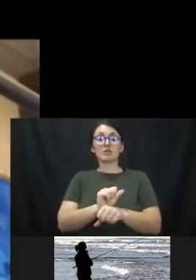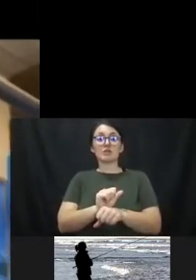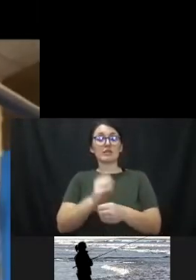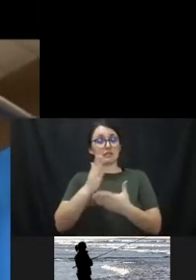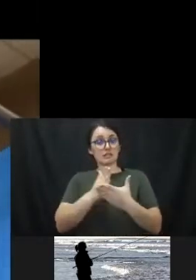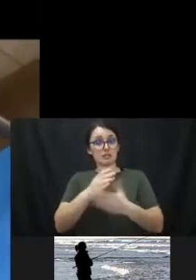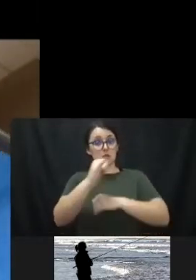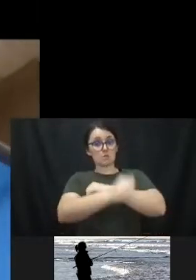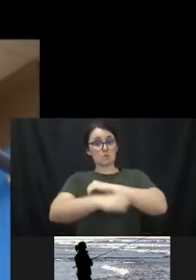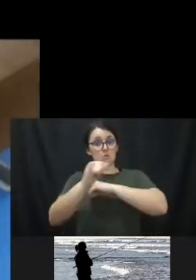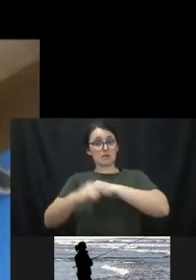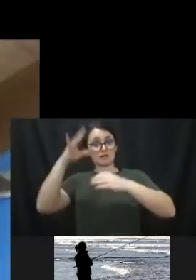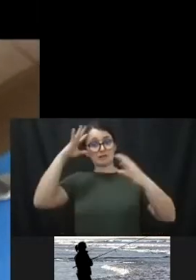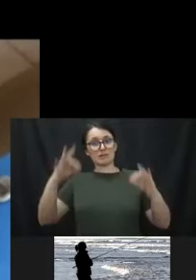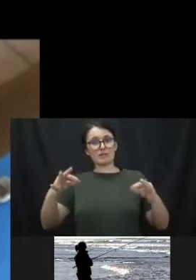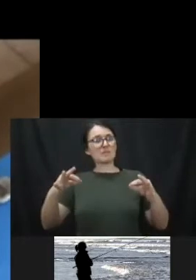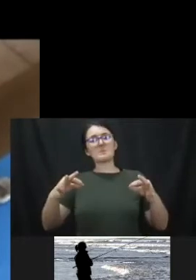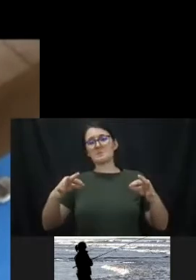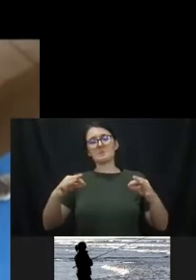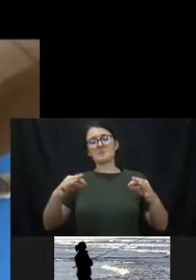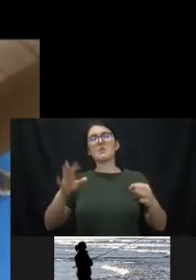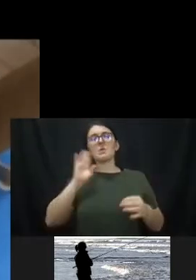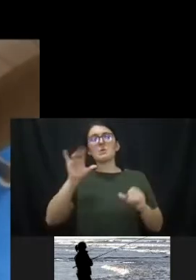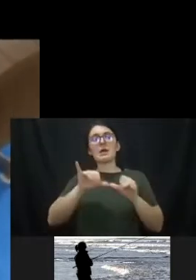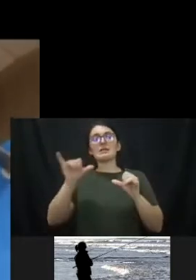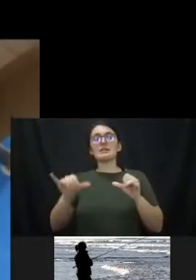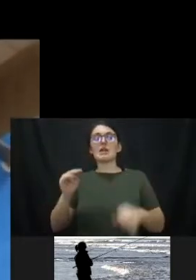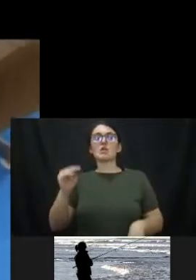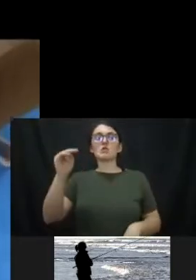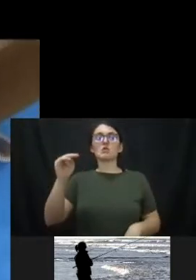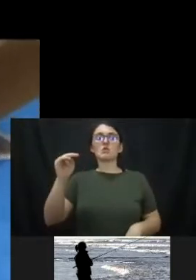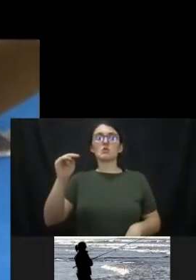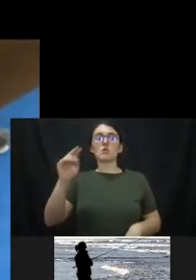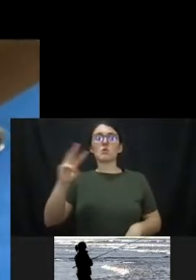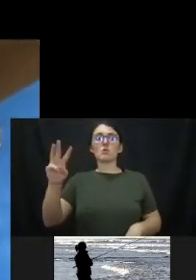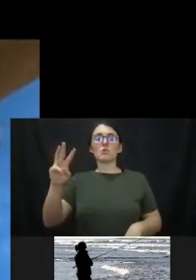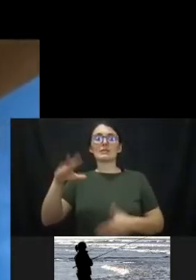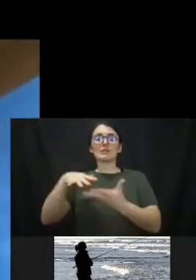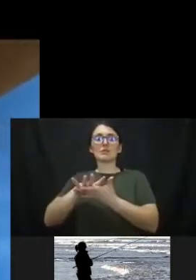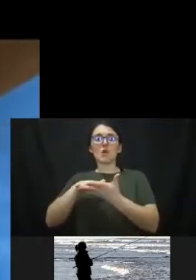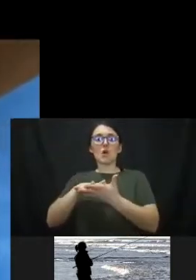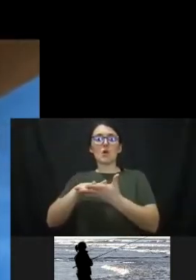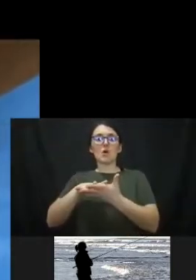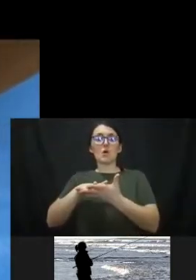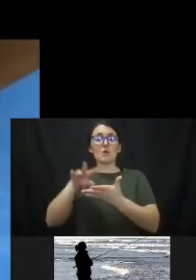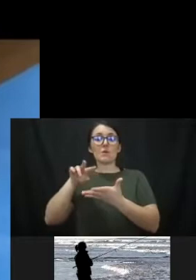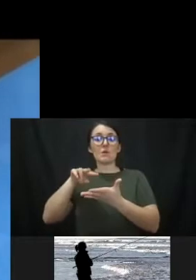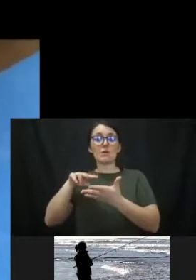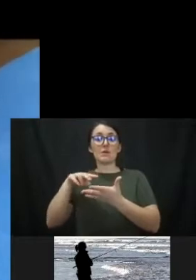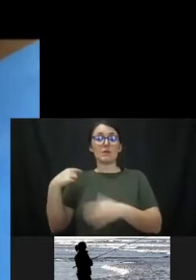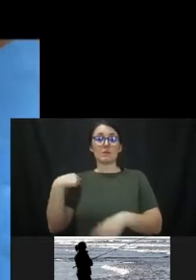to Alaska, I'm going to stay off the northwest coast. A lot of them right off Depot Bay. And those are ones that have all